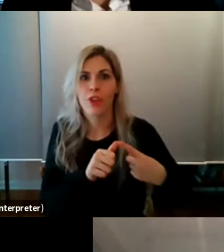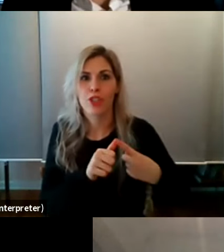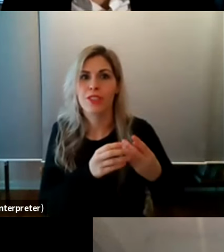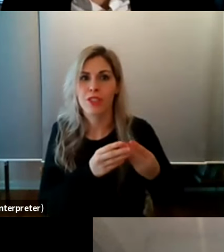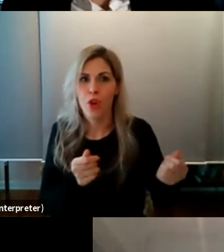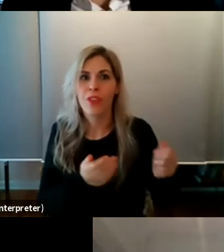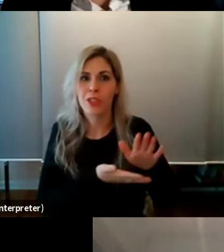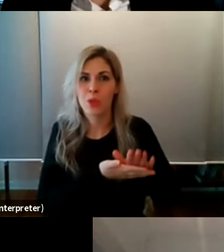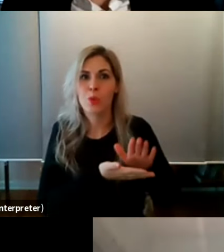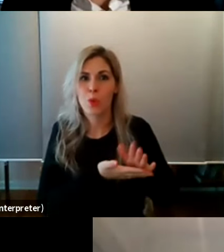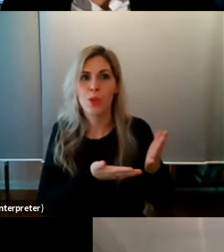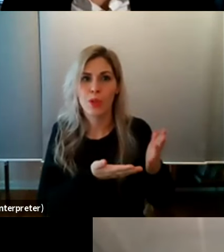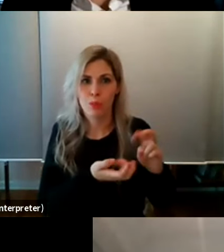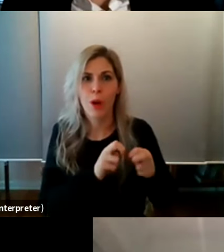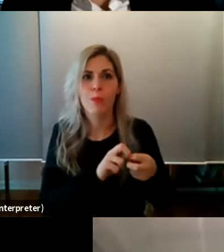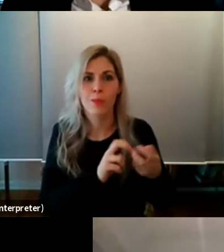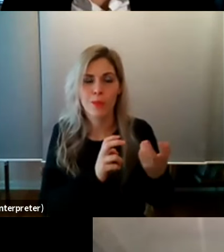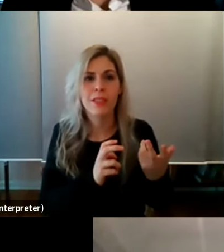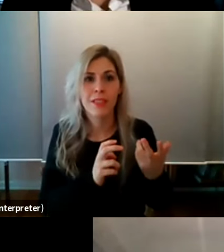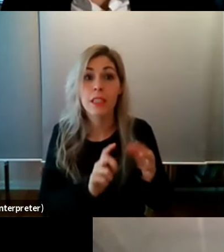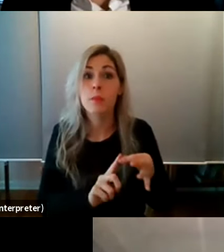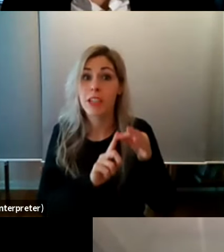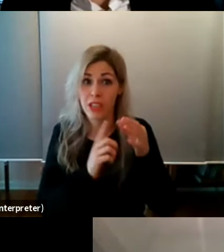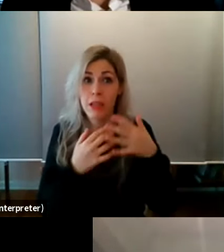especially inclusive education in mainstream schools.